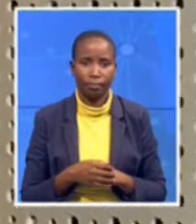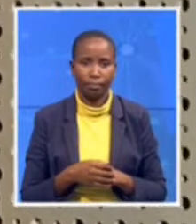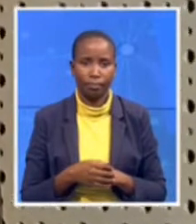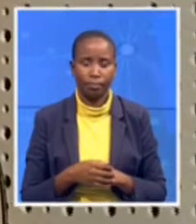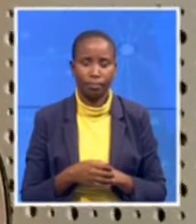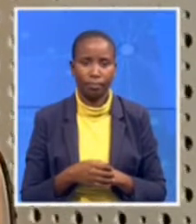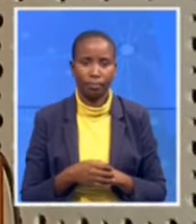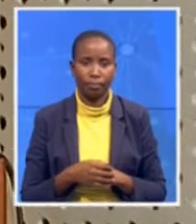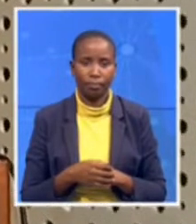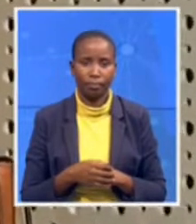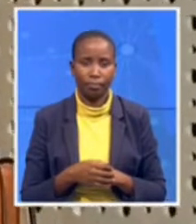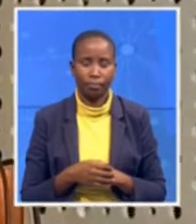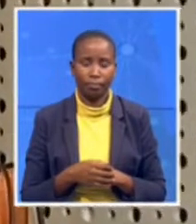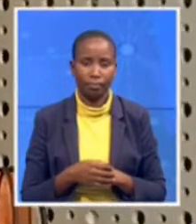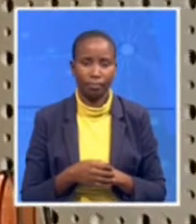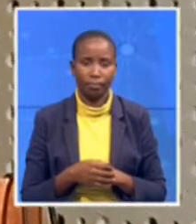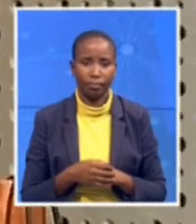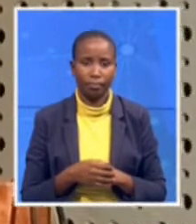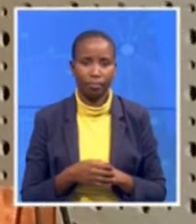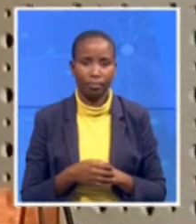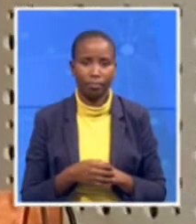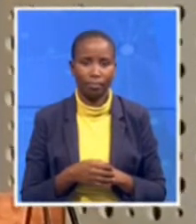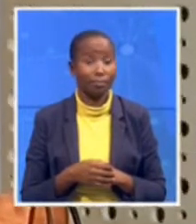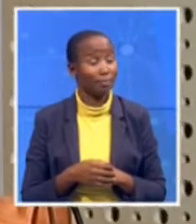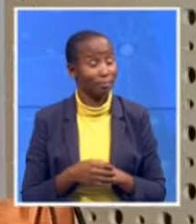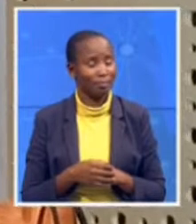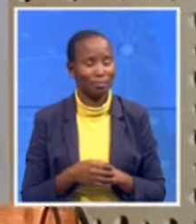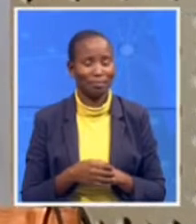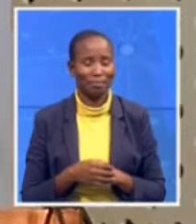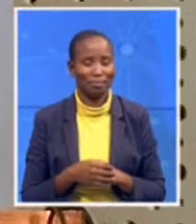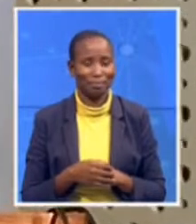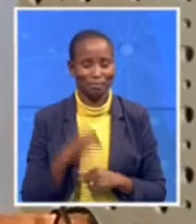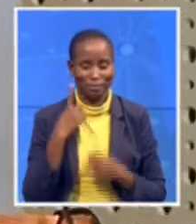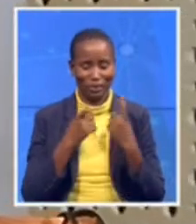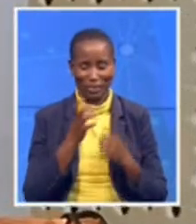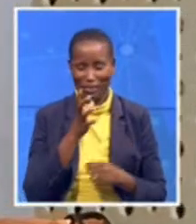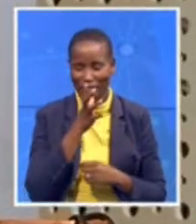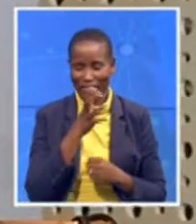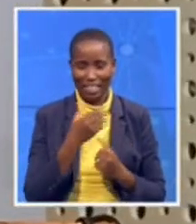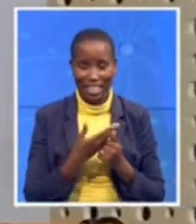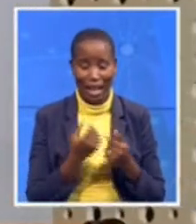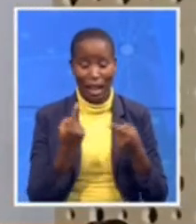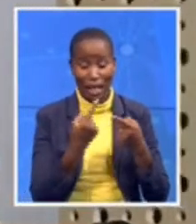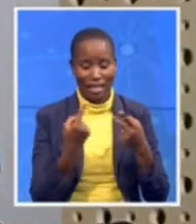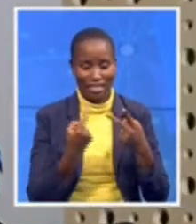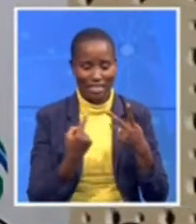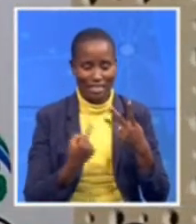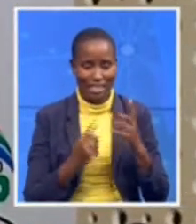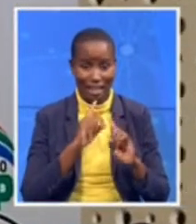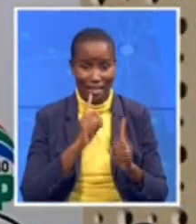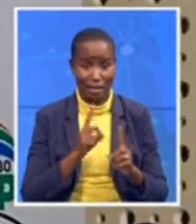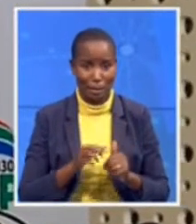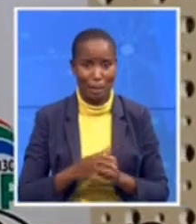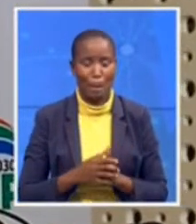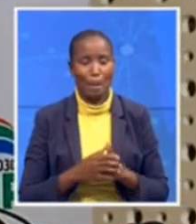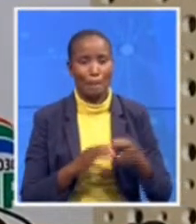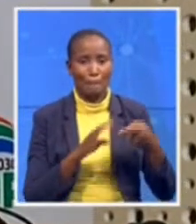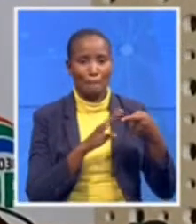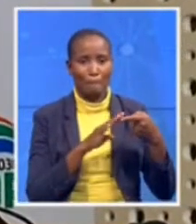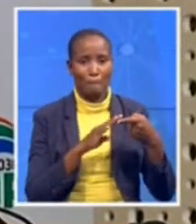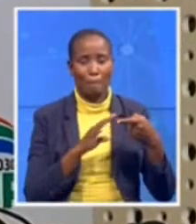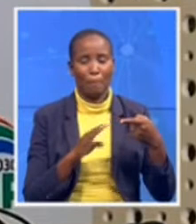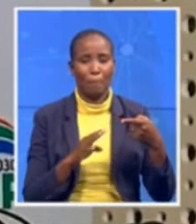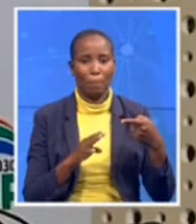There's quite a number of questions, so let's deal with them one by one. So the first question was specifically posted on issues relating to hate speech,